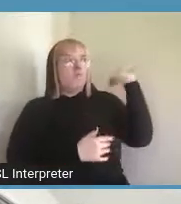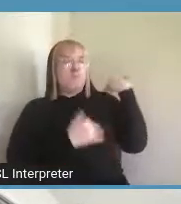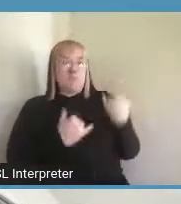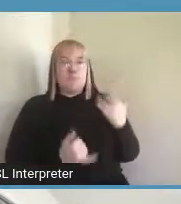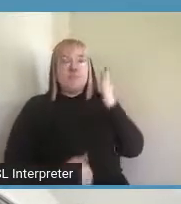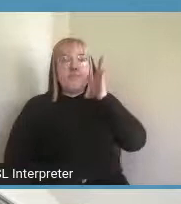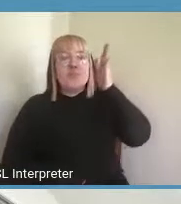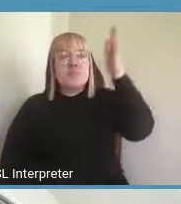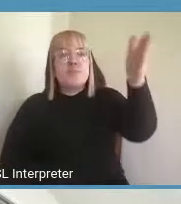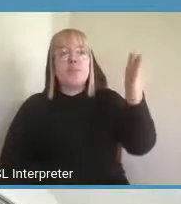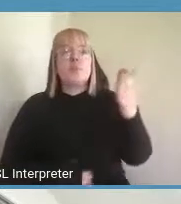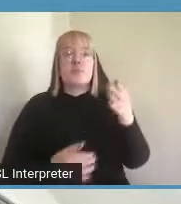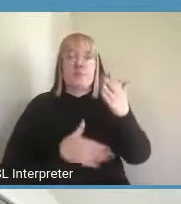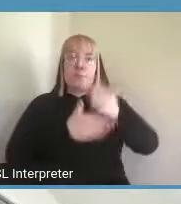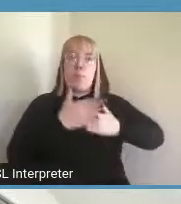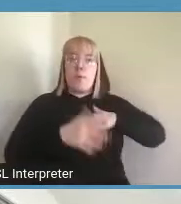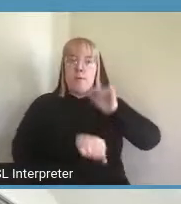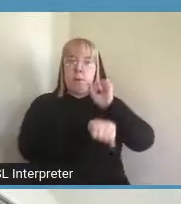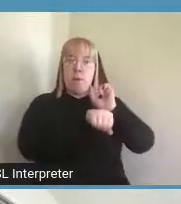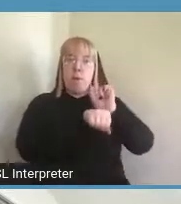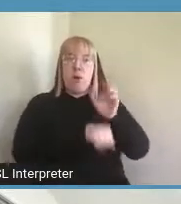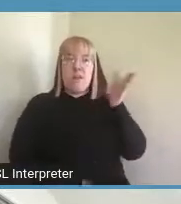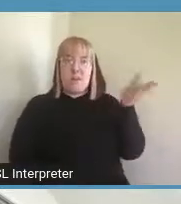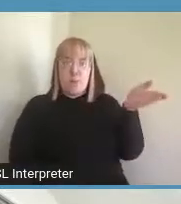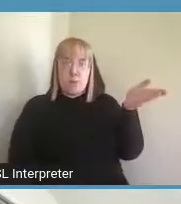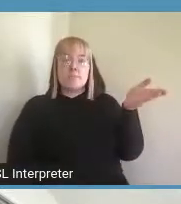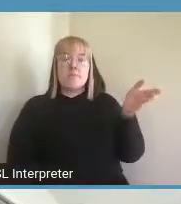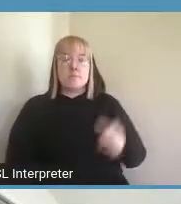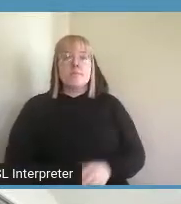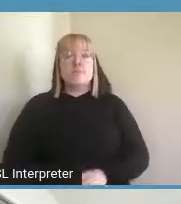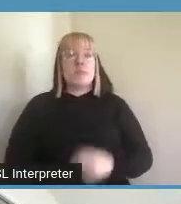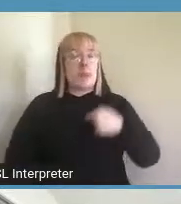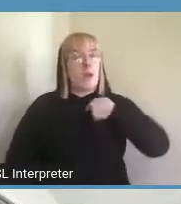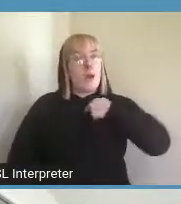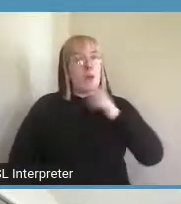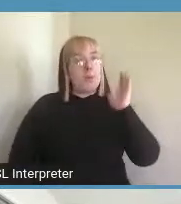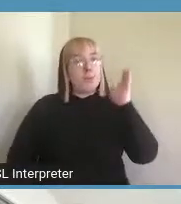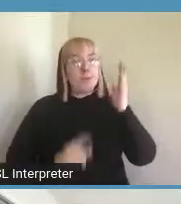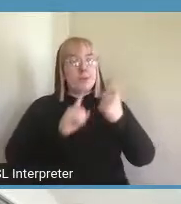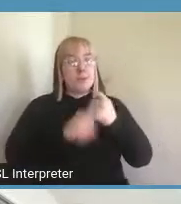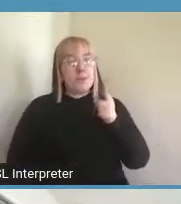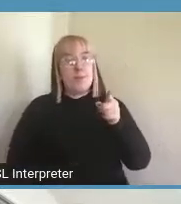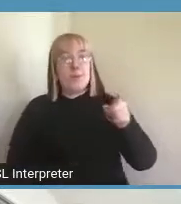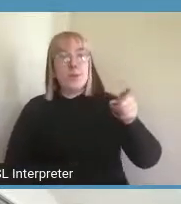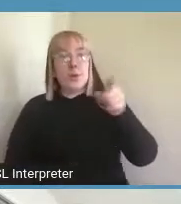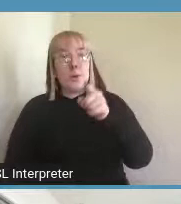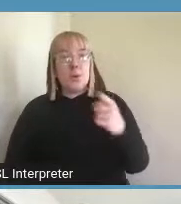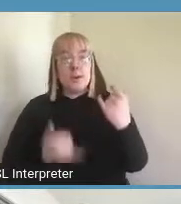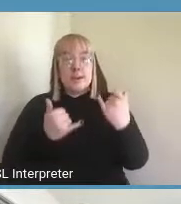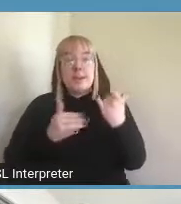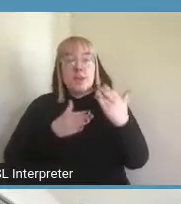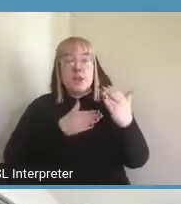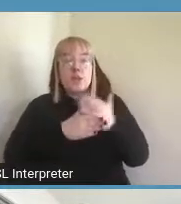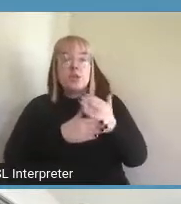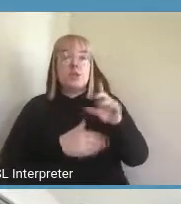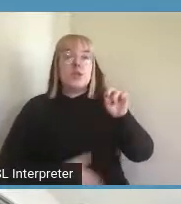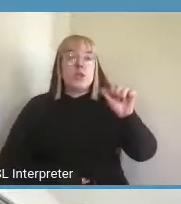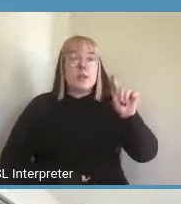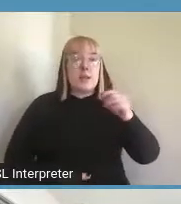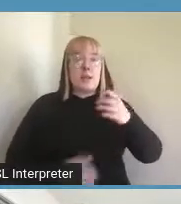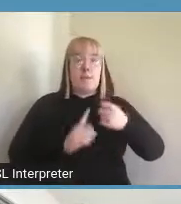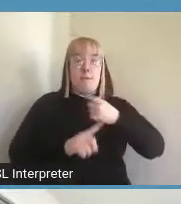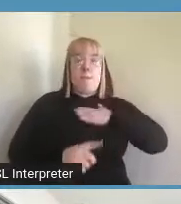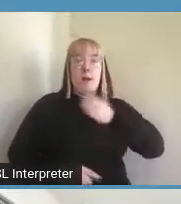work at the Monterey Bay Aquarium. So I'm presenting to you today. I'm going to be sharing data from the Monterey Bay Aquarium, but I